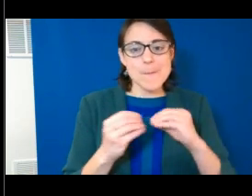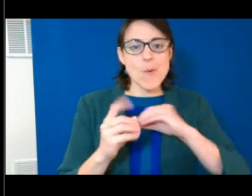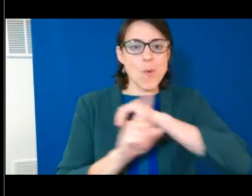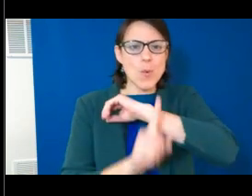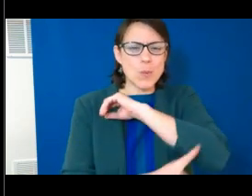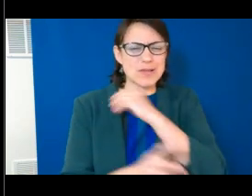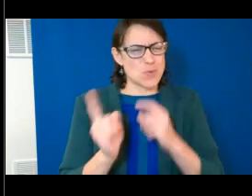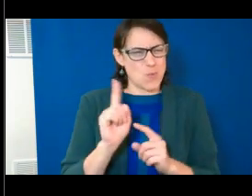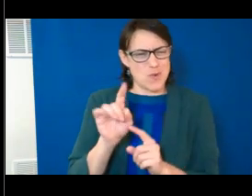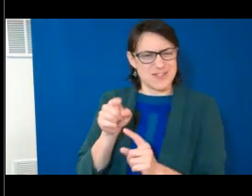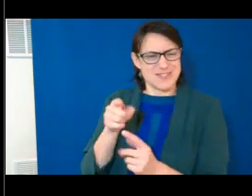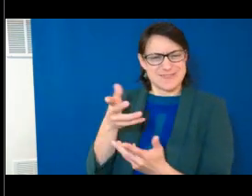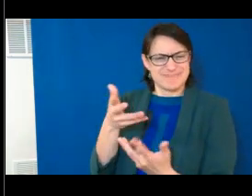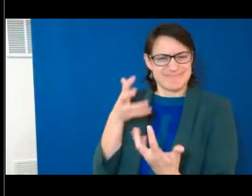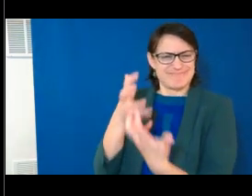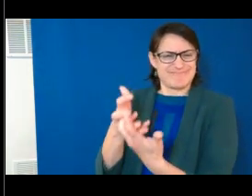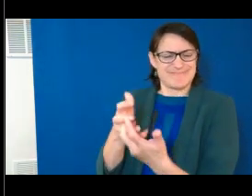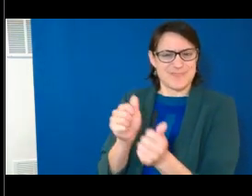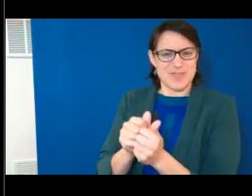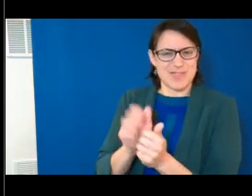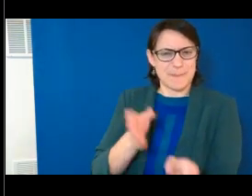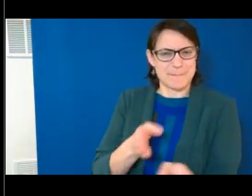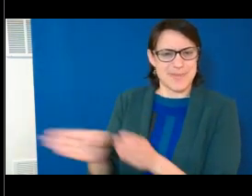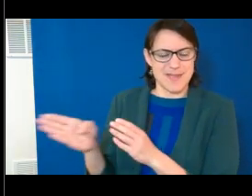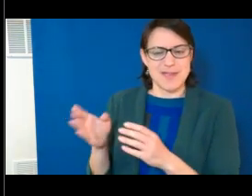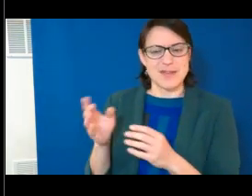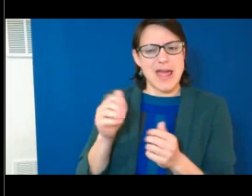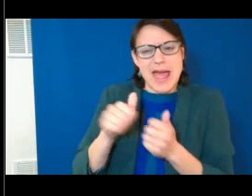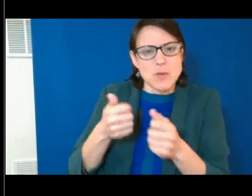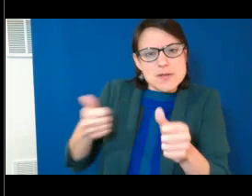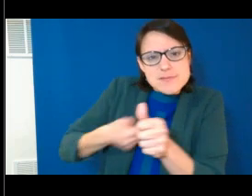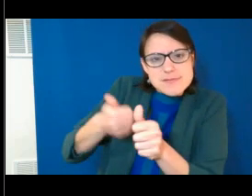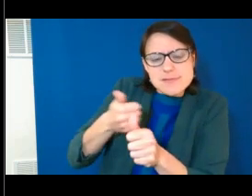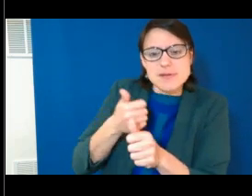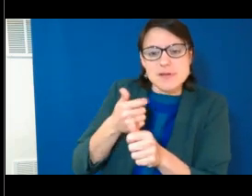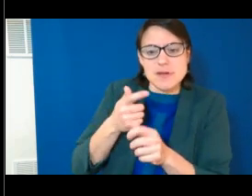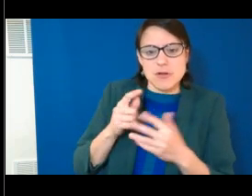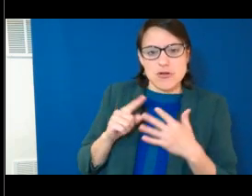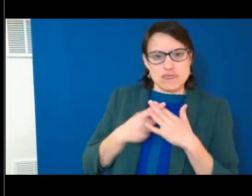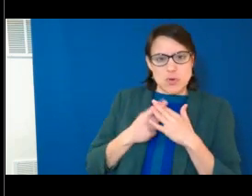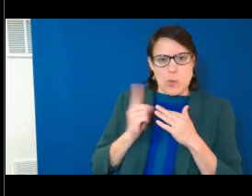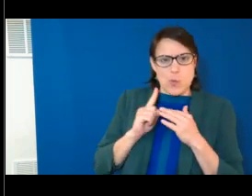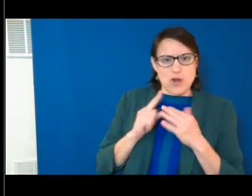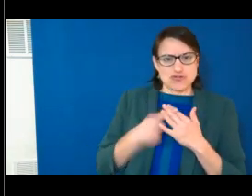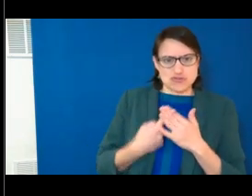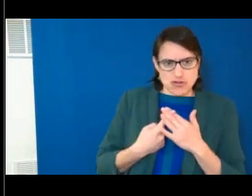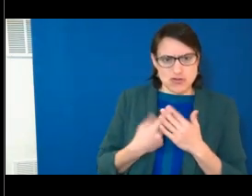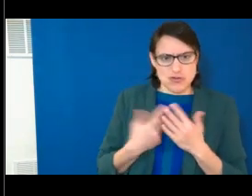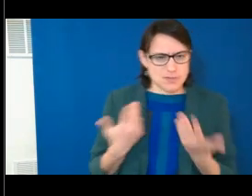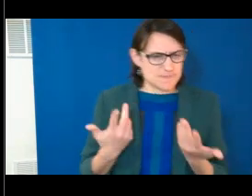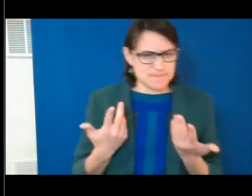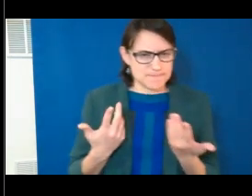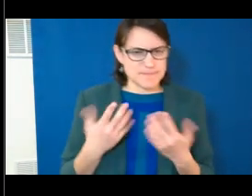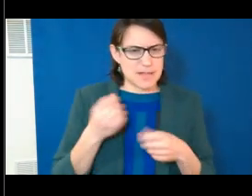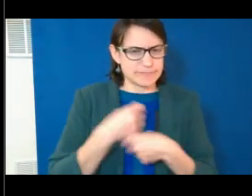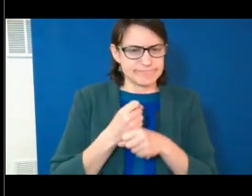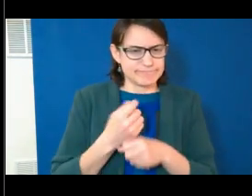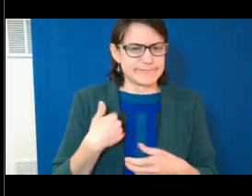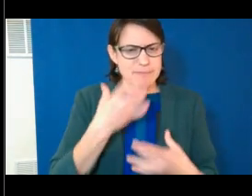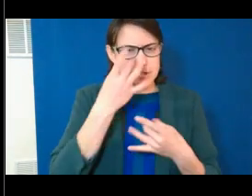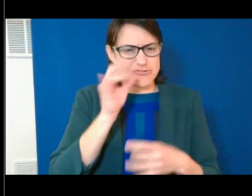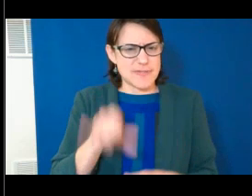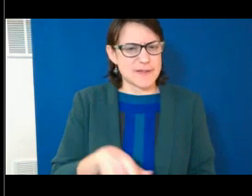project, going after the source and reducing the source of debris, I'm interested in that.